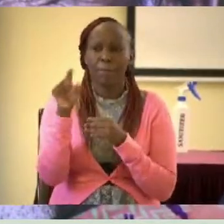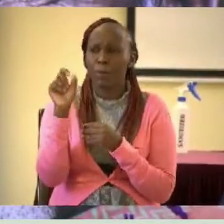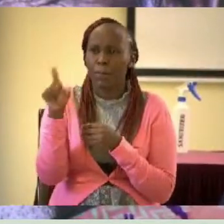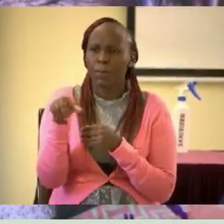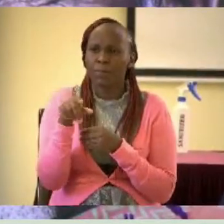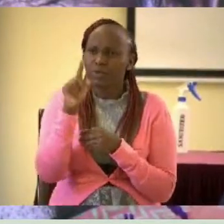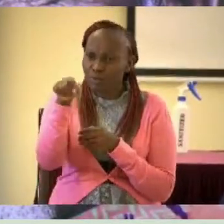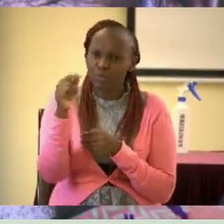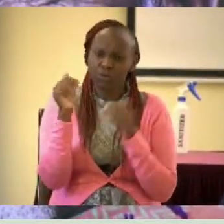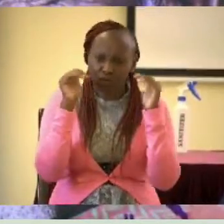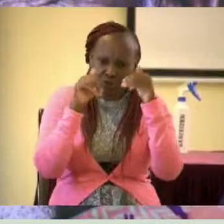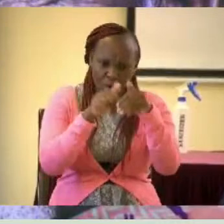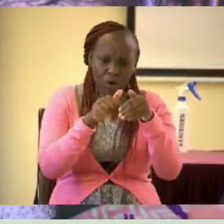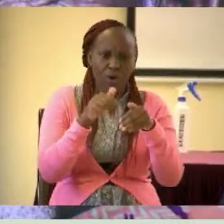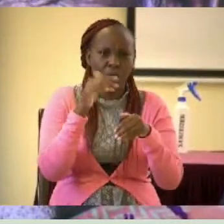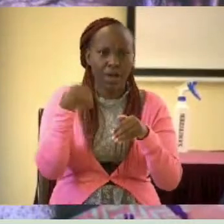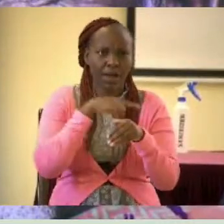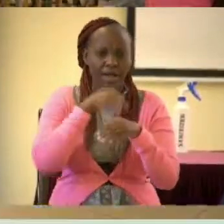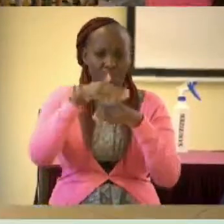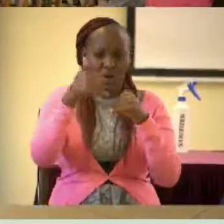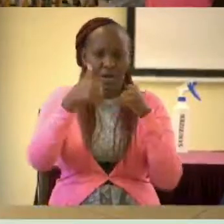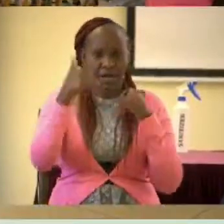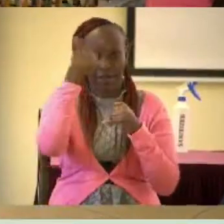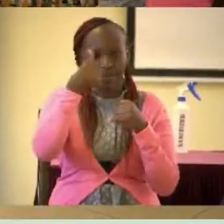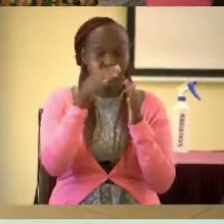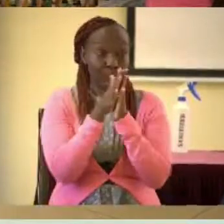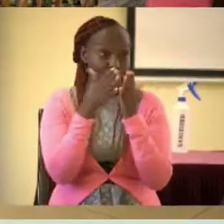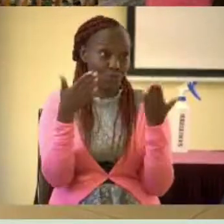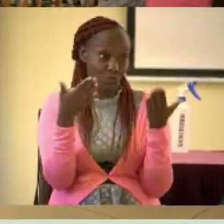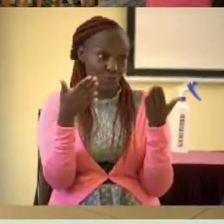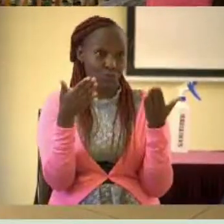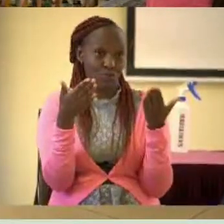online. We are online on our Facebook and